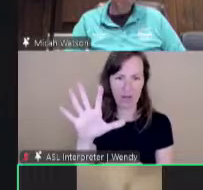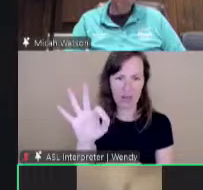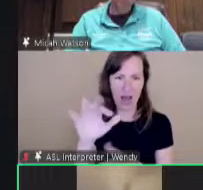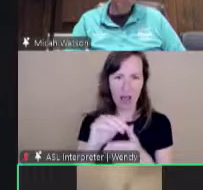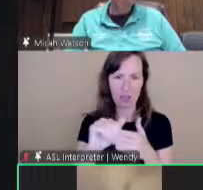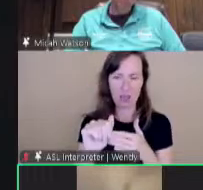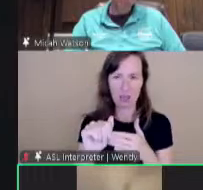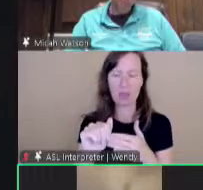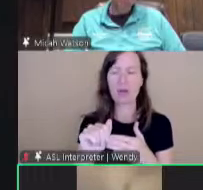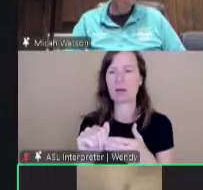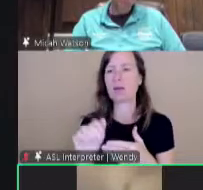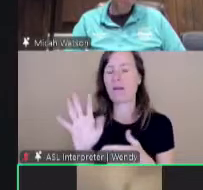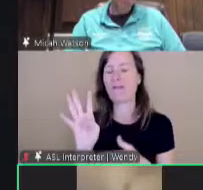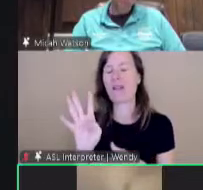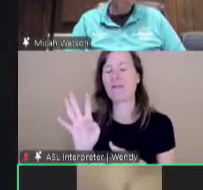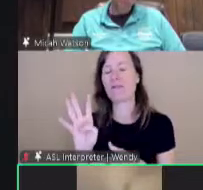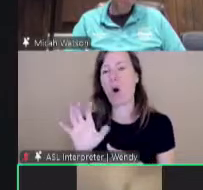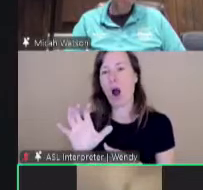$11,459,000.